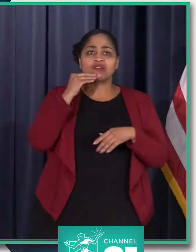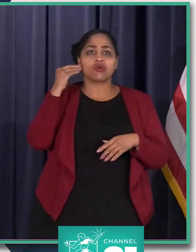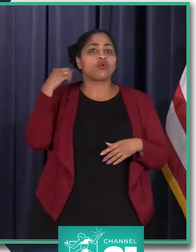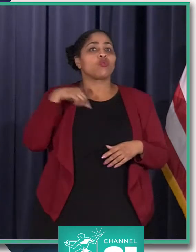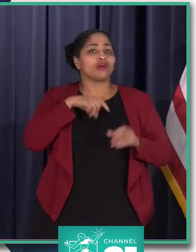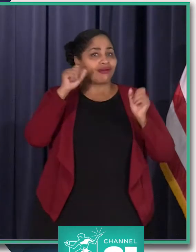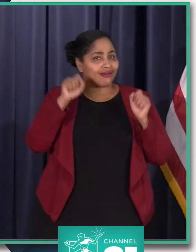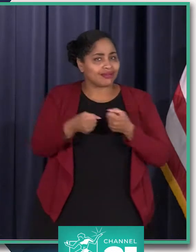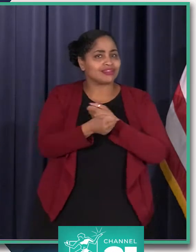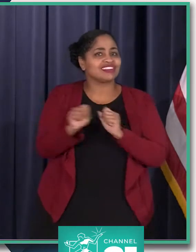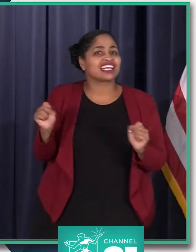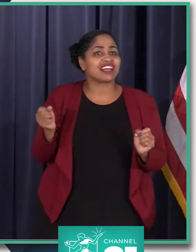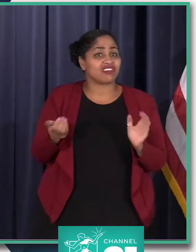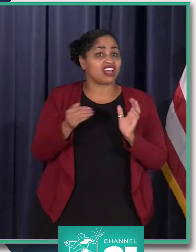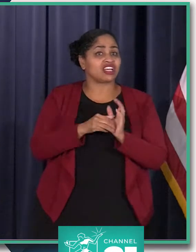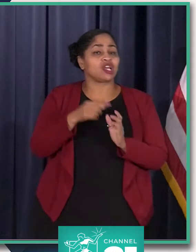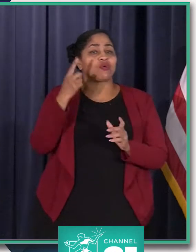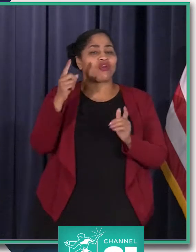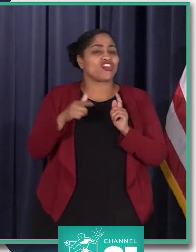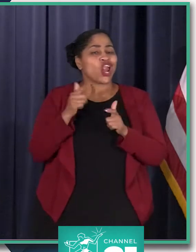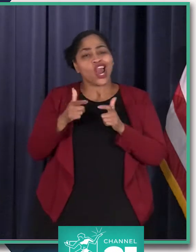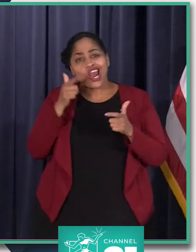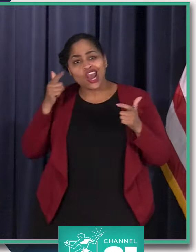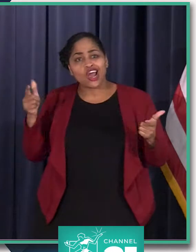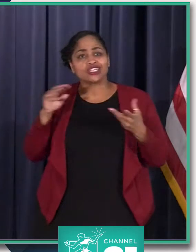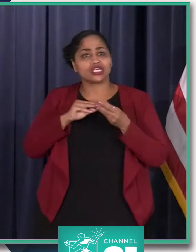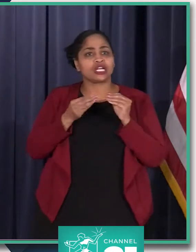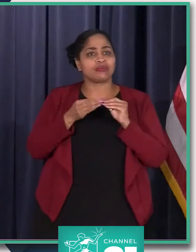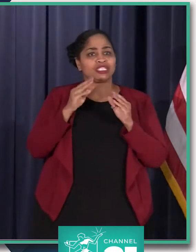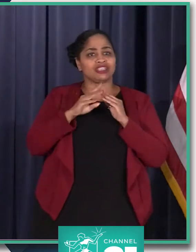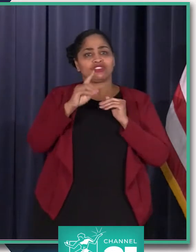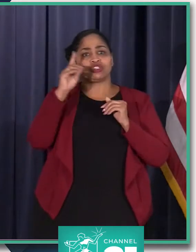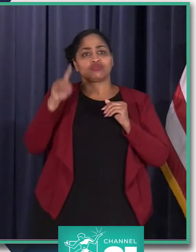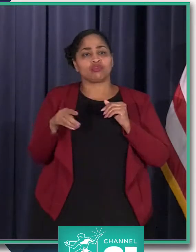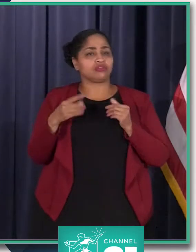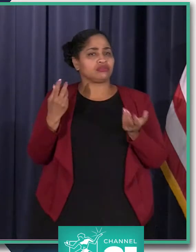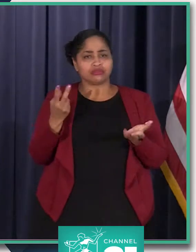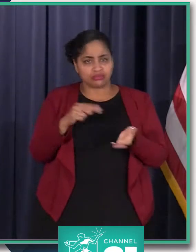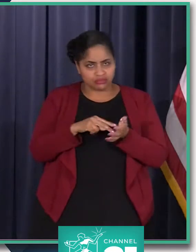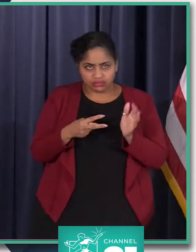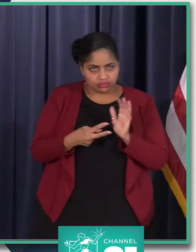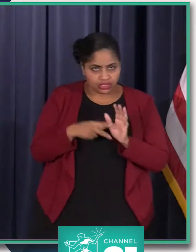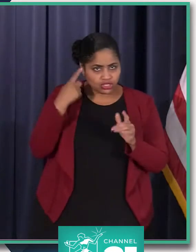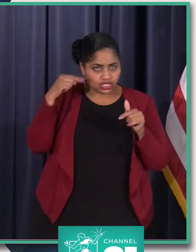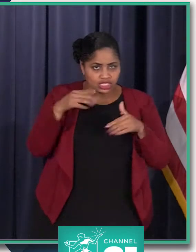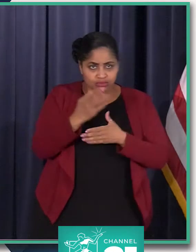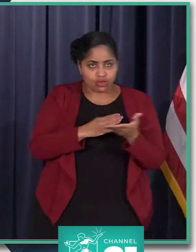save. Again, one of the largest numbers in the city of Detroit. What would it mean to this